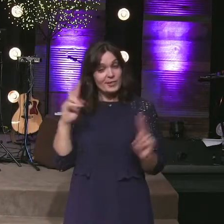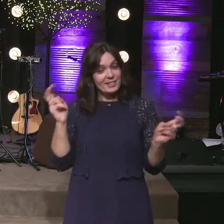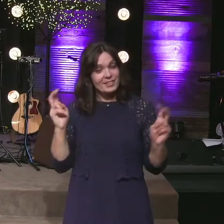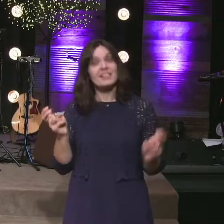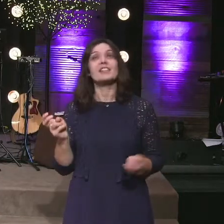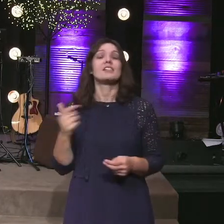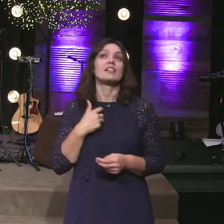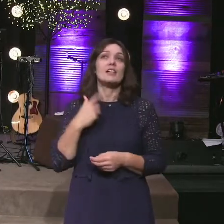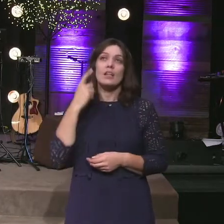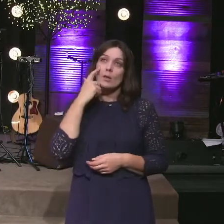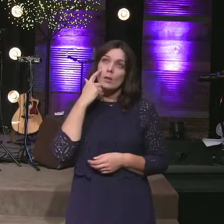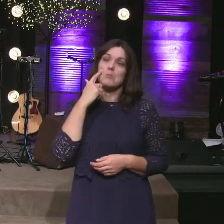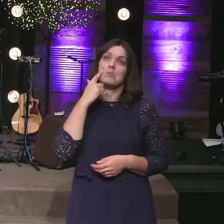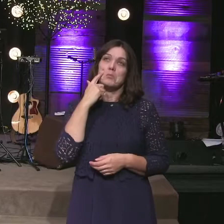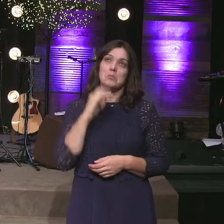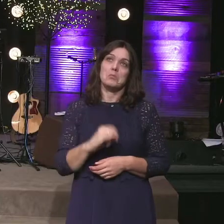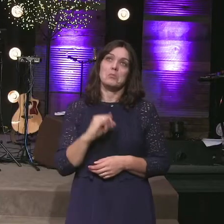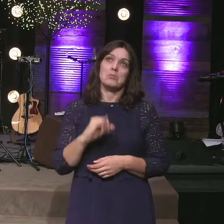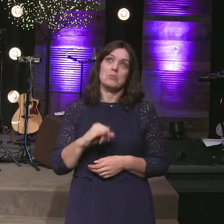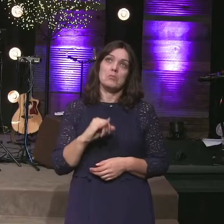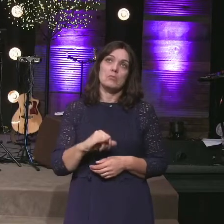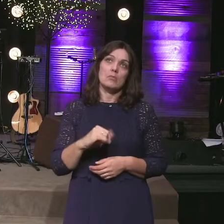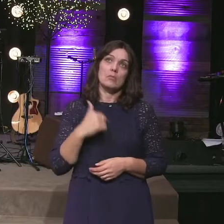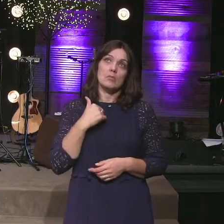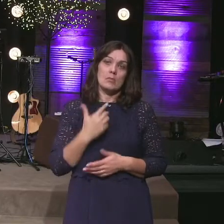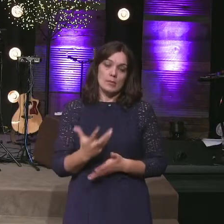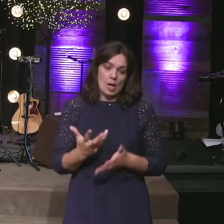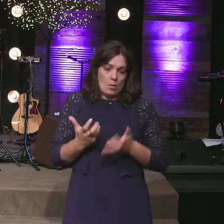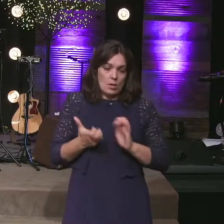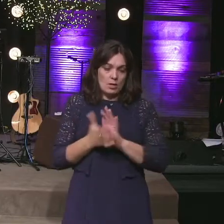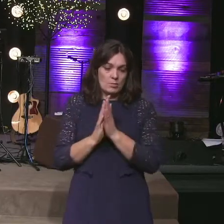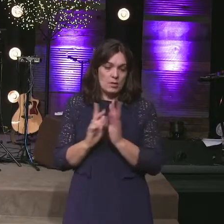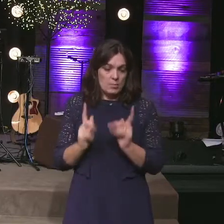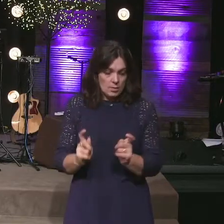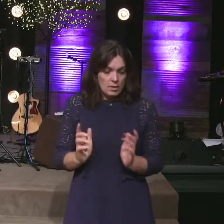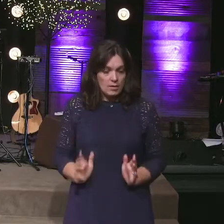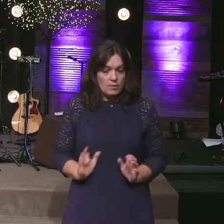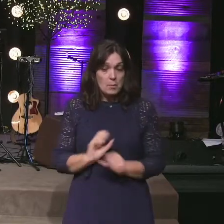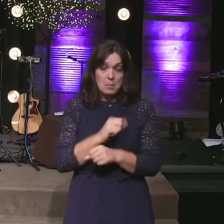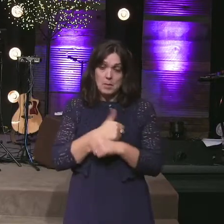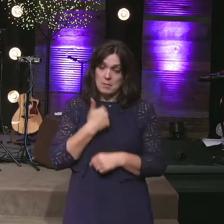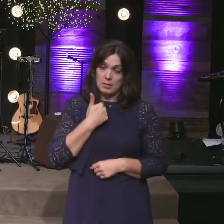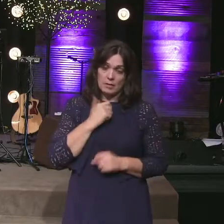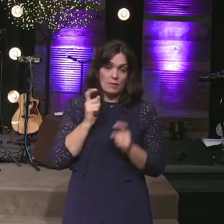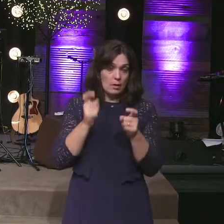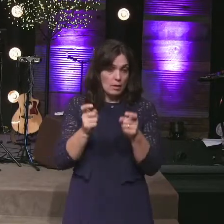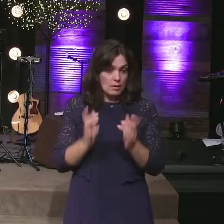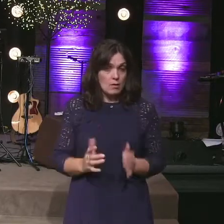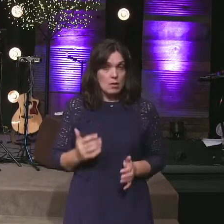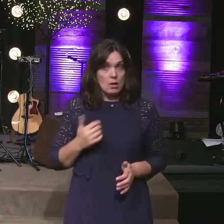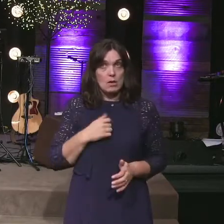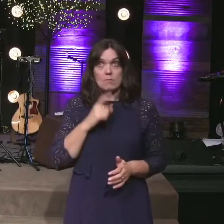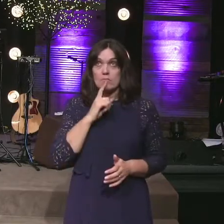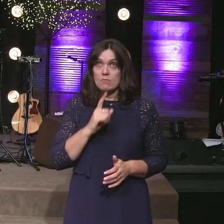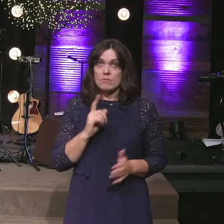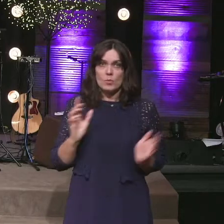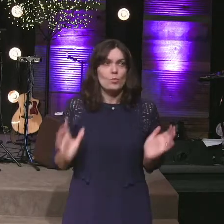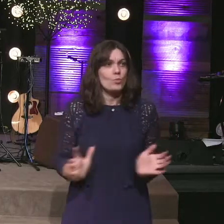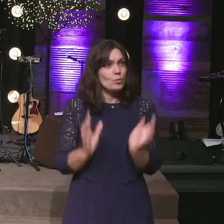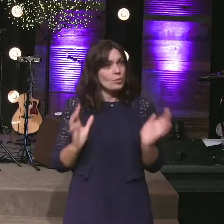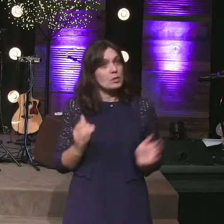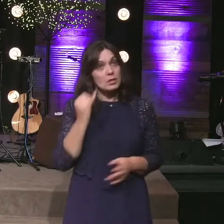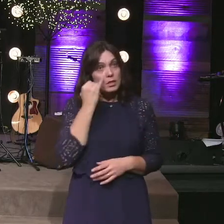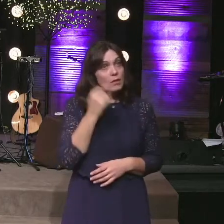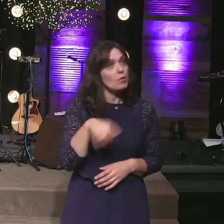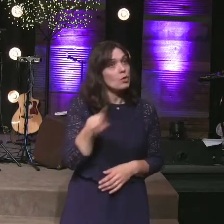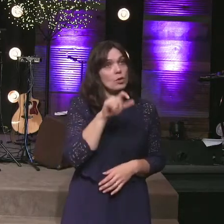you know what? I want to be a giver. Make me a giver. And I'm pushing this because if you're not a giver,